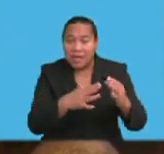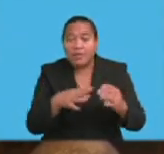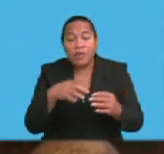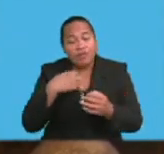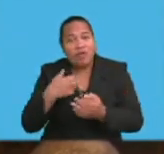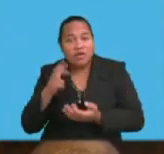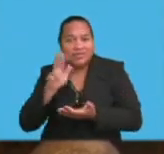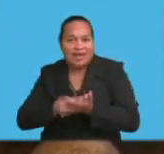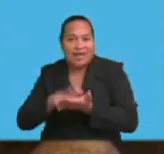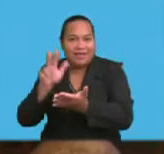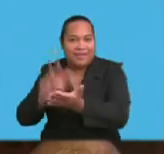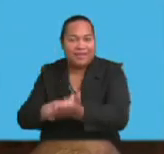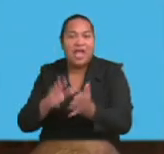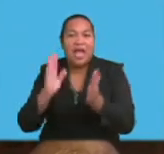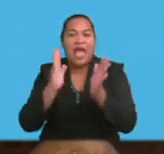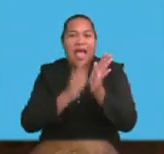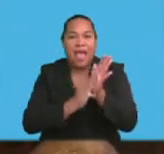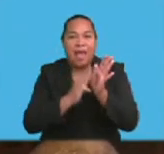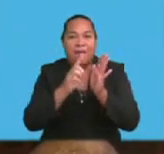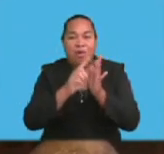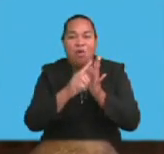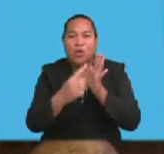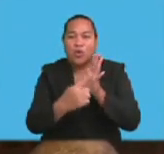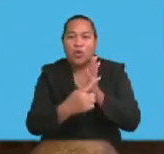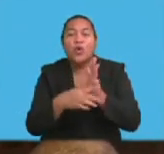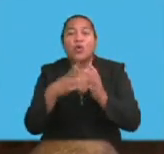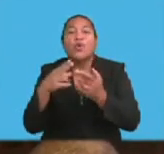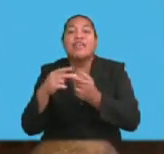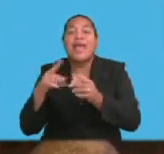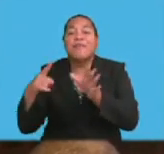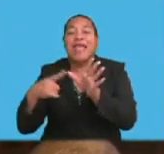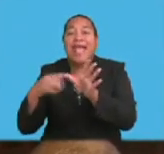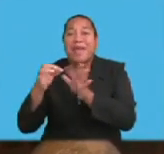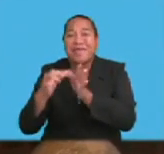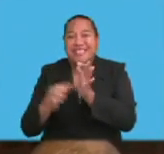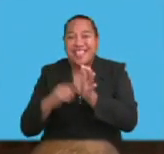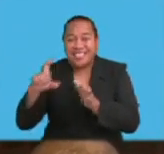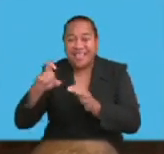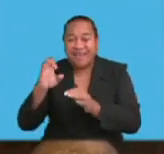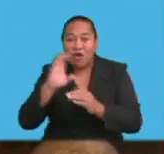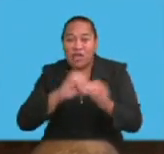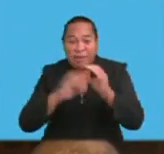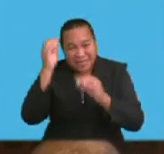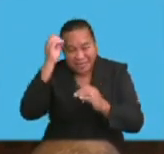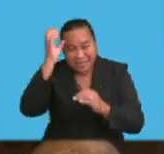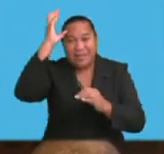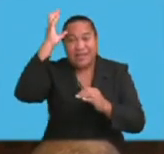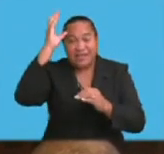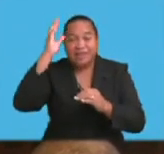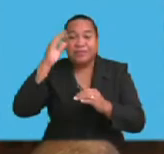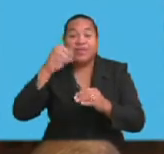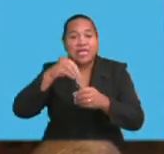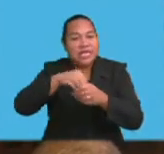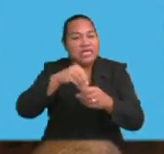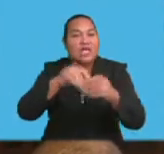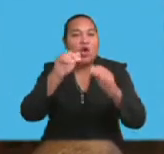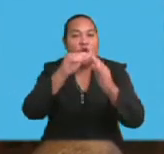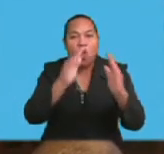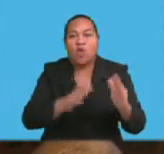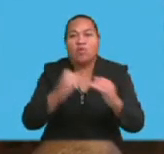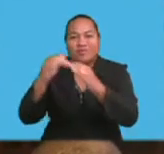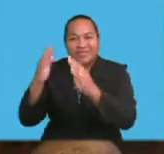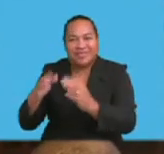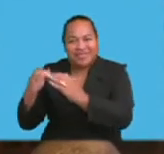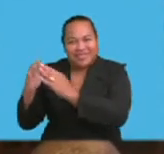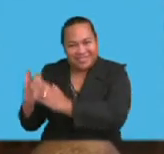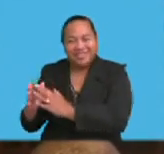a memorandum of understanding with APTC for capacity building within the homes for the caregivers therein.